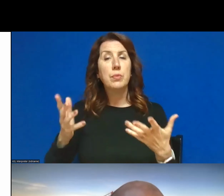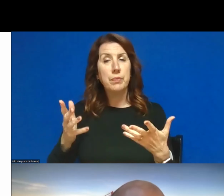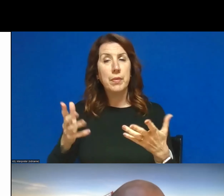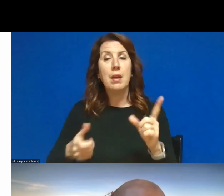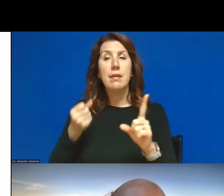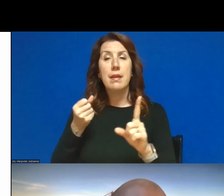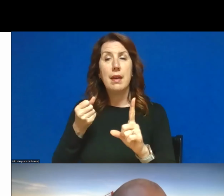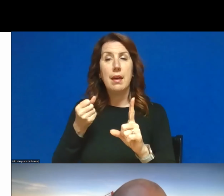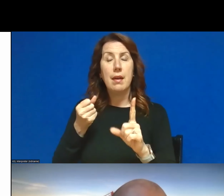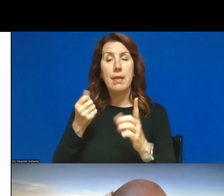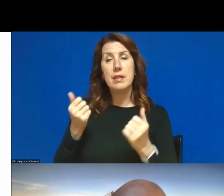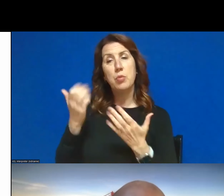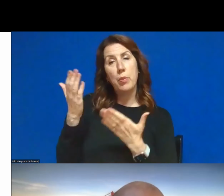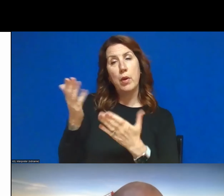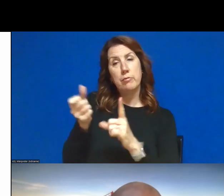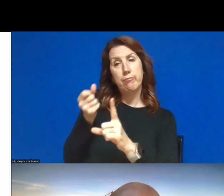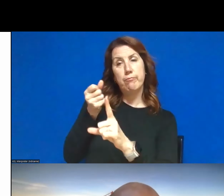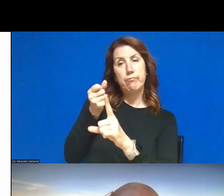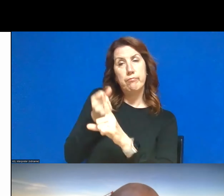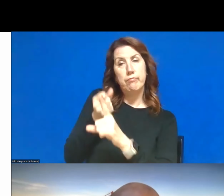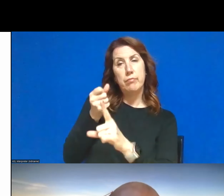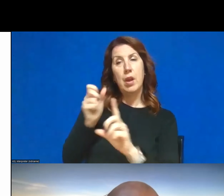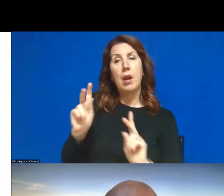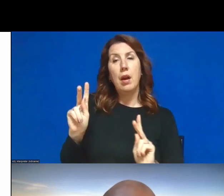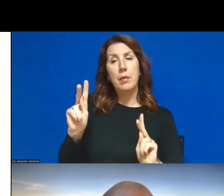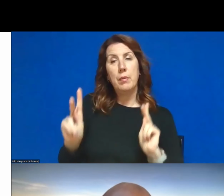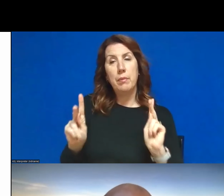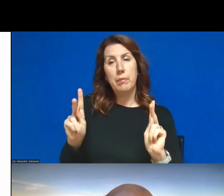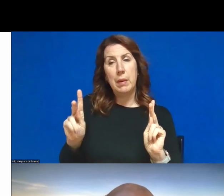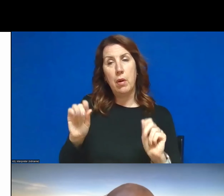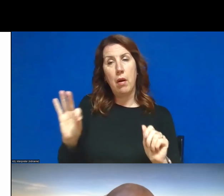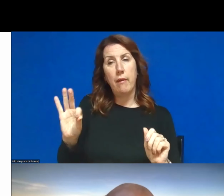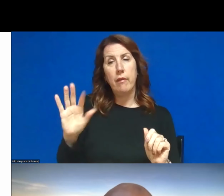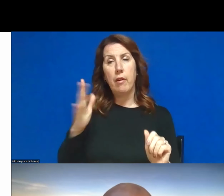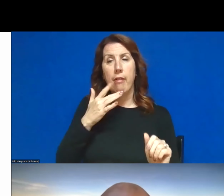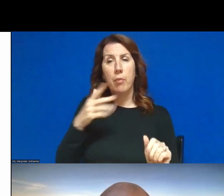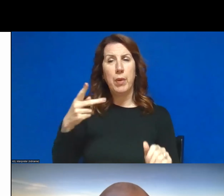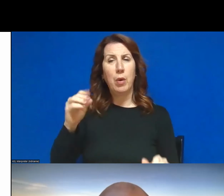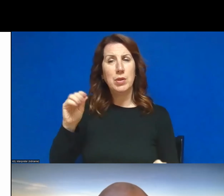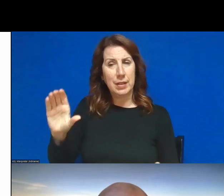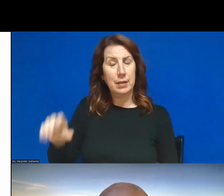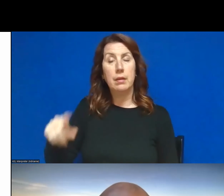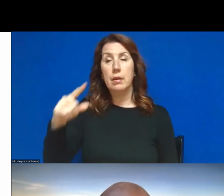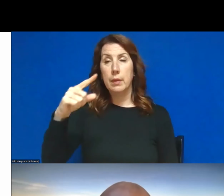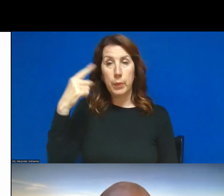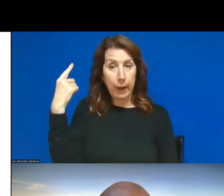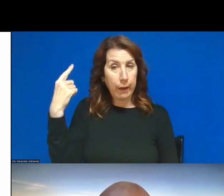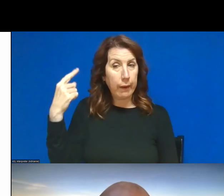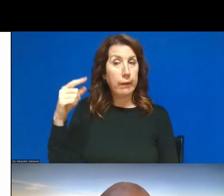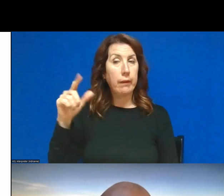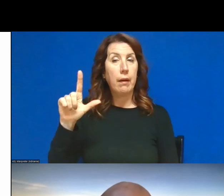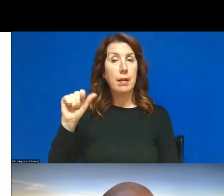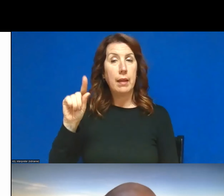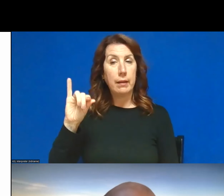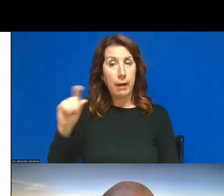this proposal could have on people of color. Black people, Latinx